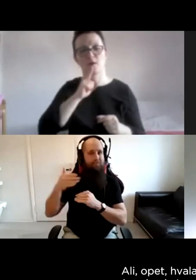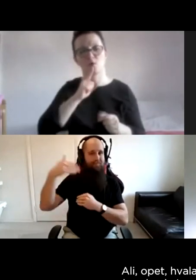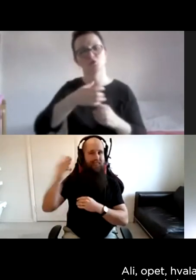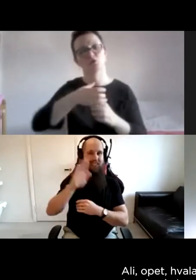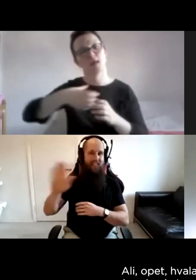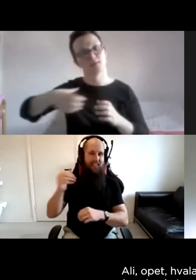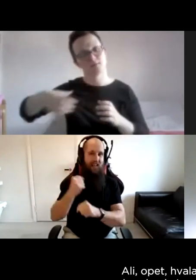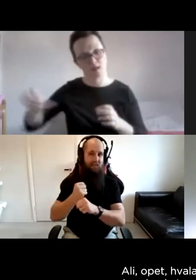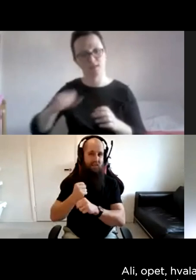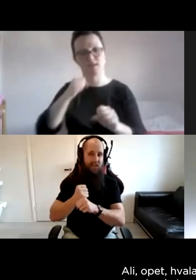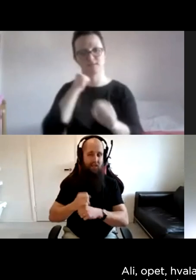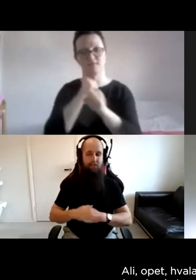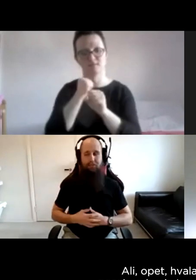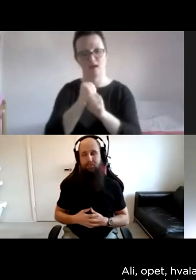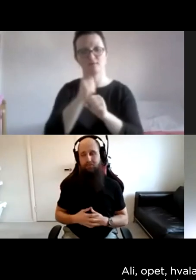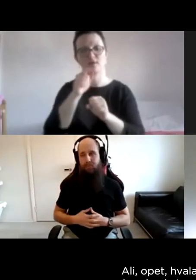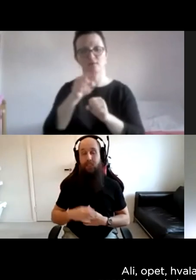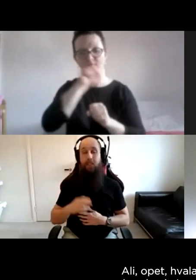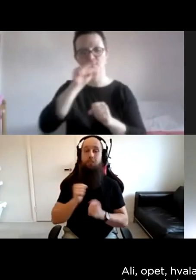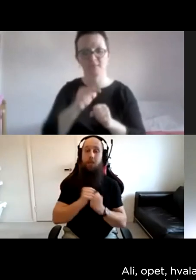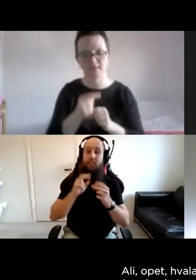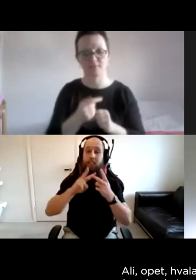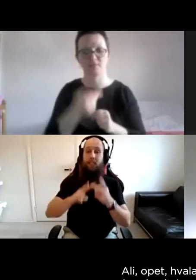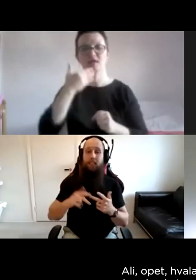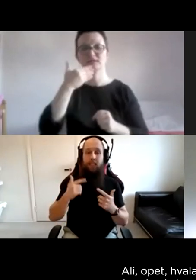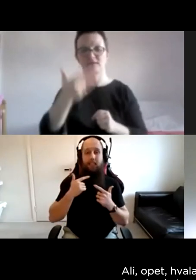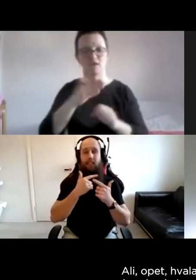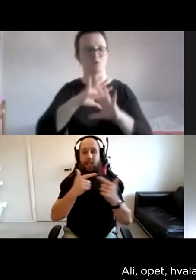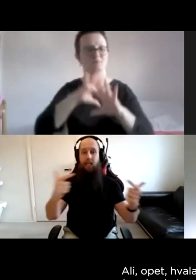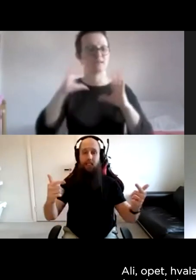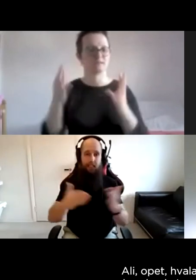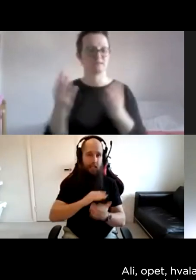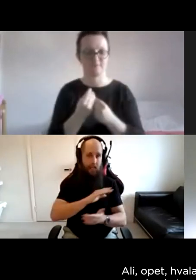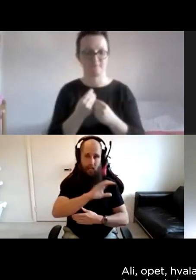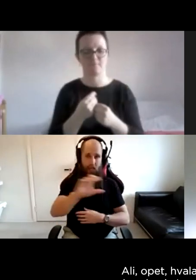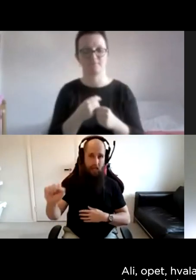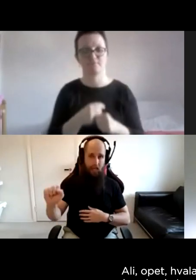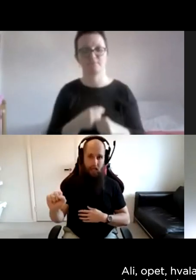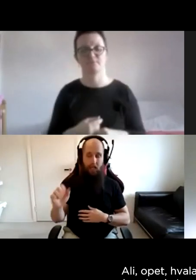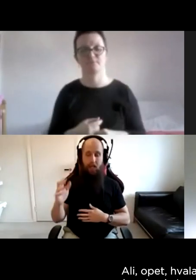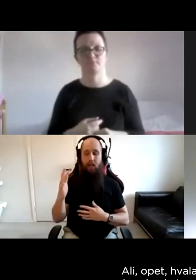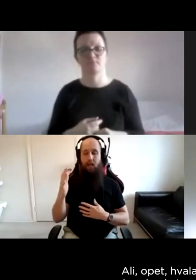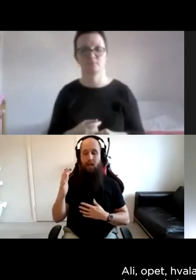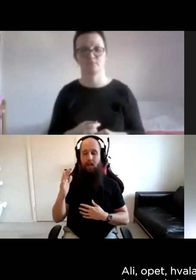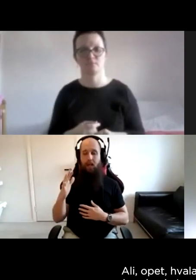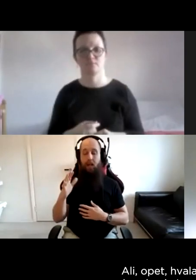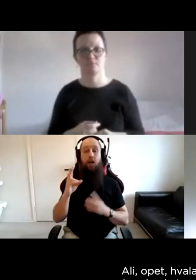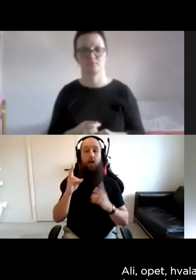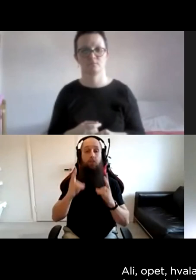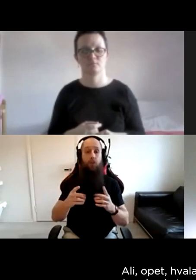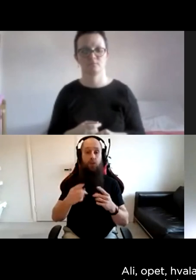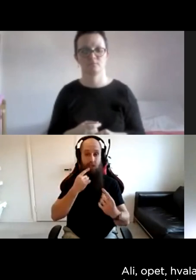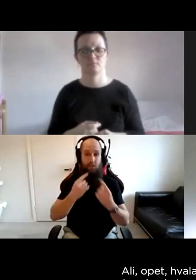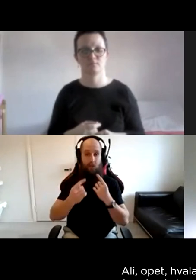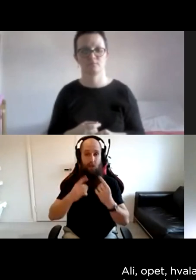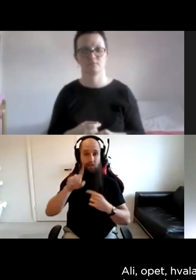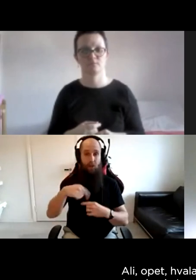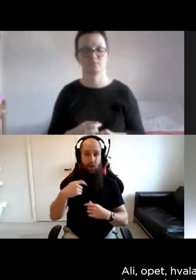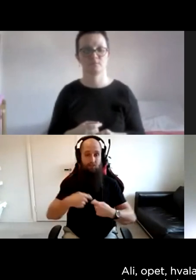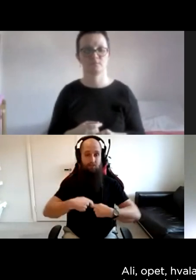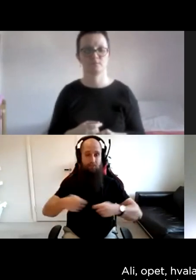everyone, and I will for the seminar for this launch